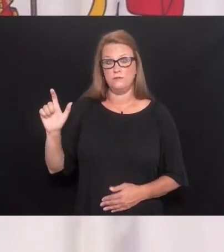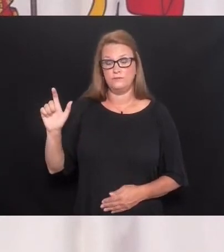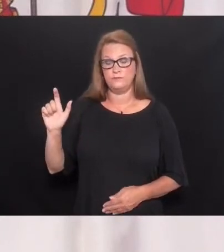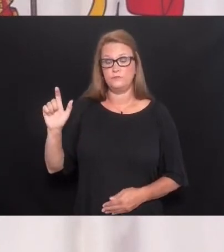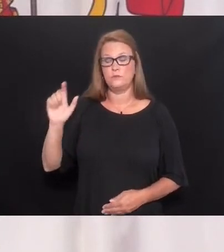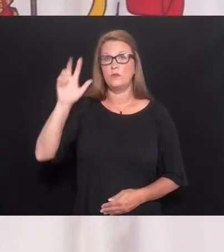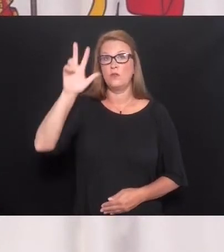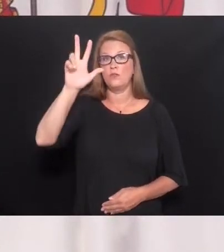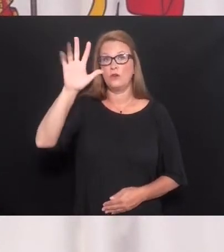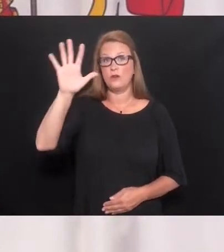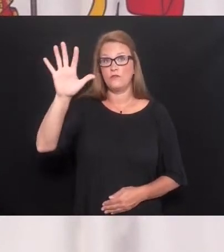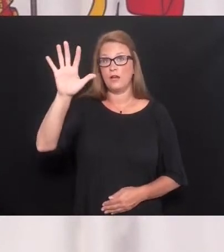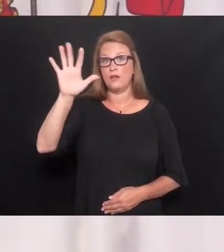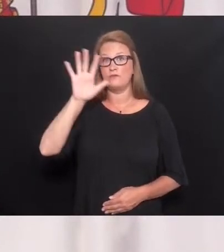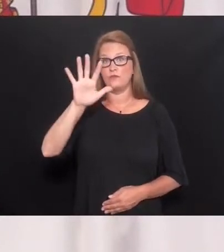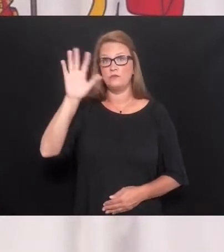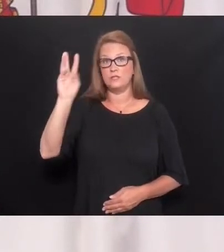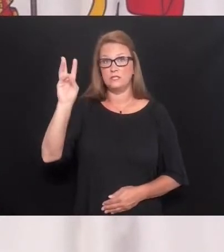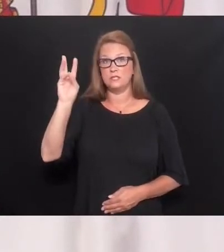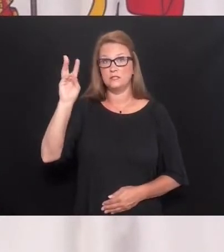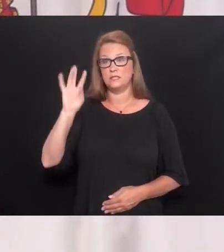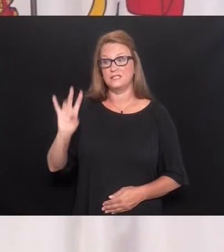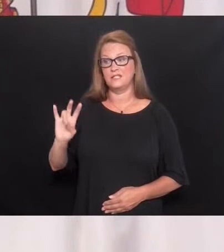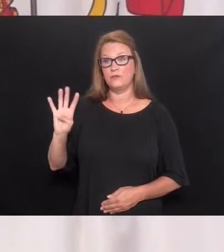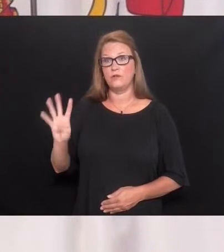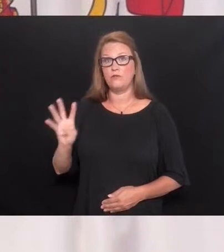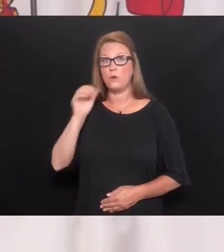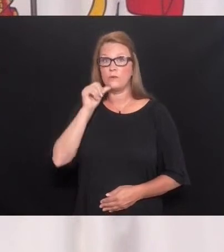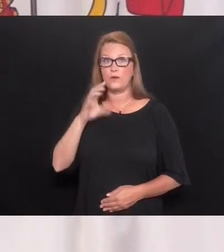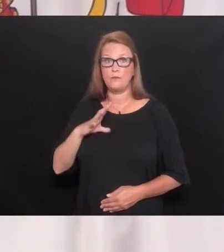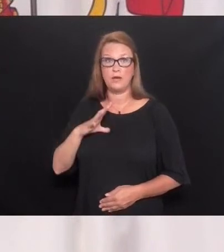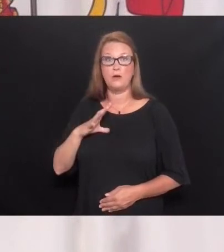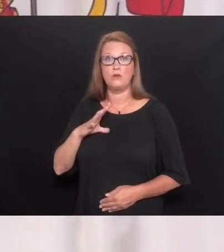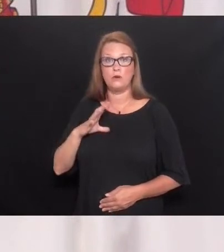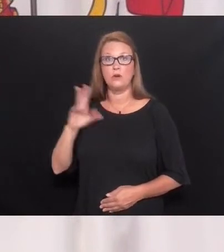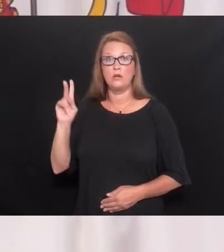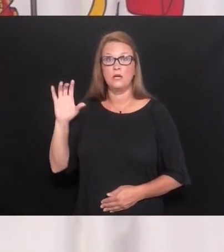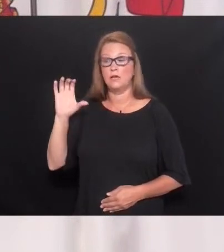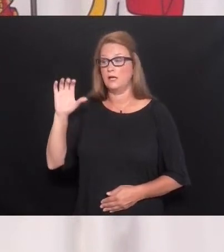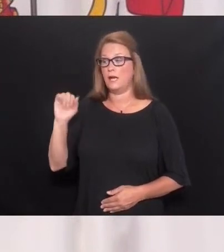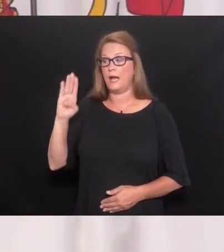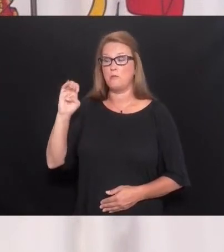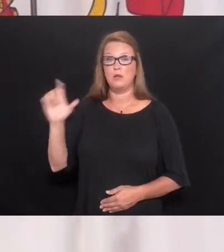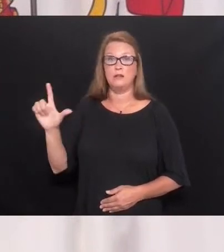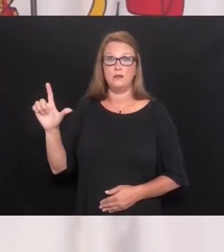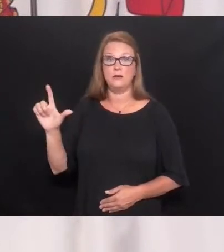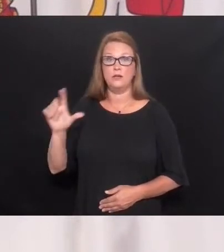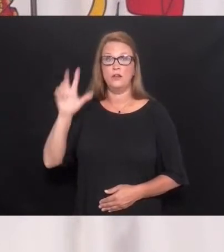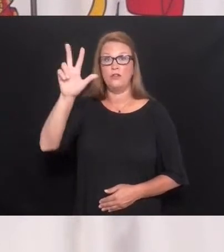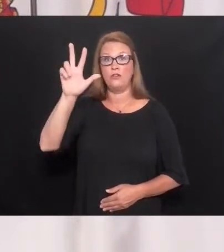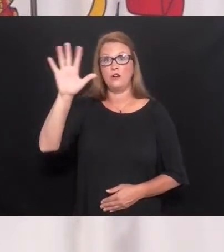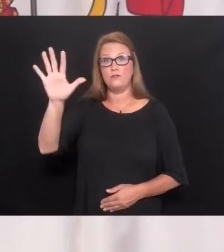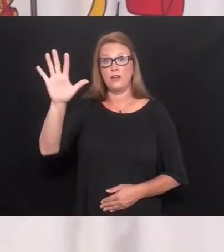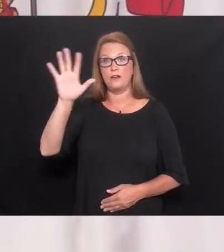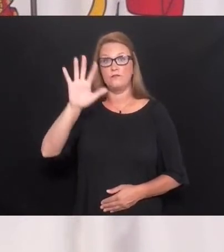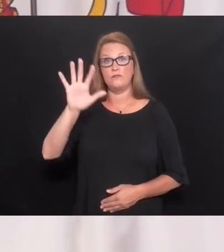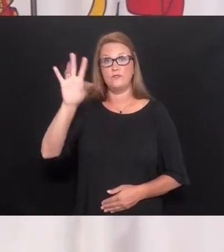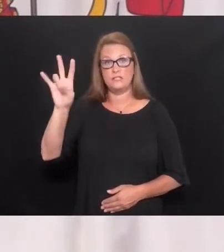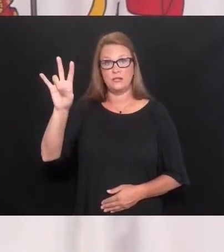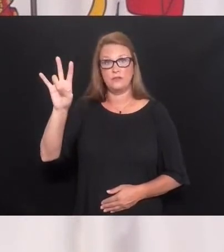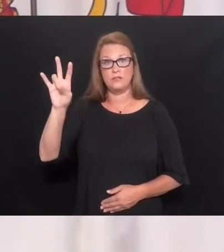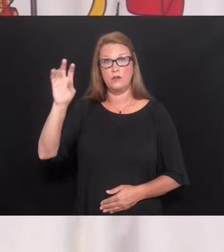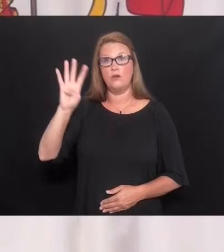The 3,556th death of 74-year-old female from Cabell County. The 3,557th death